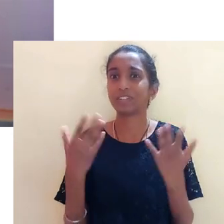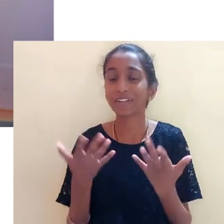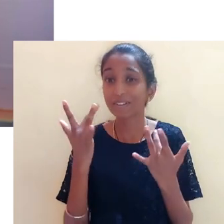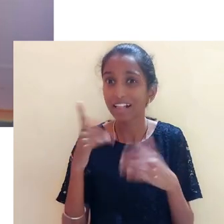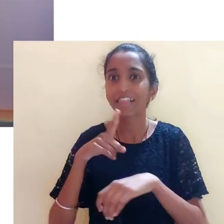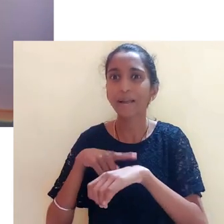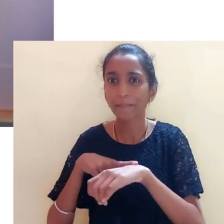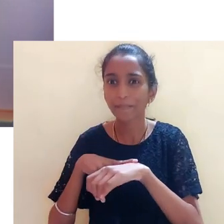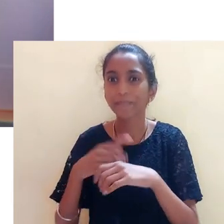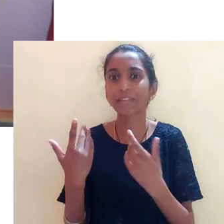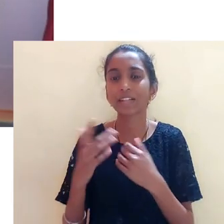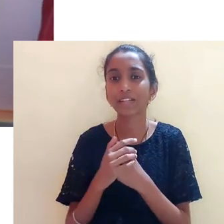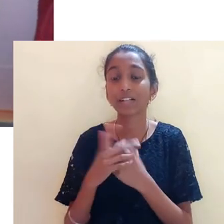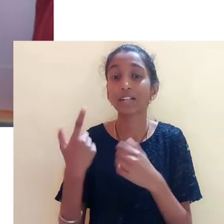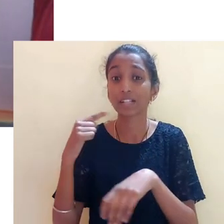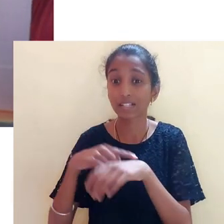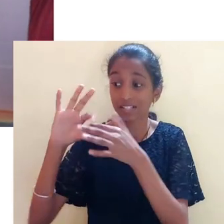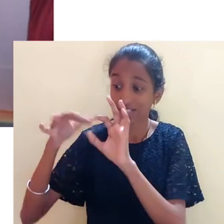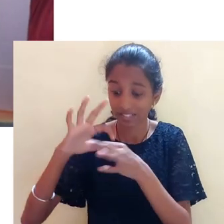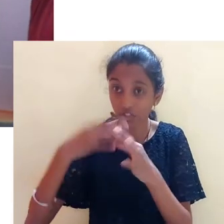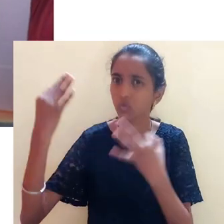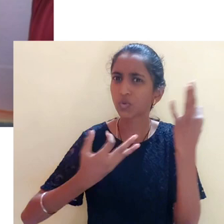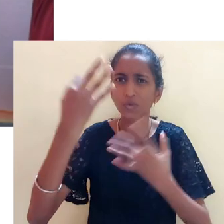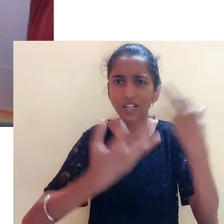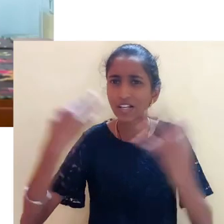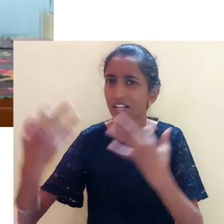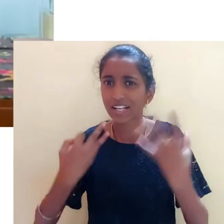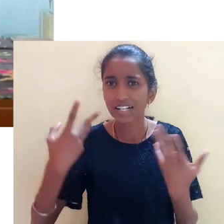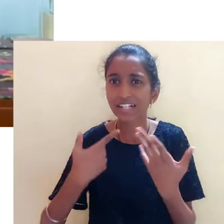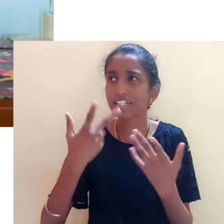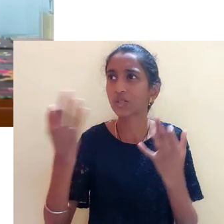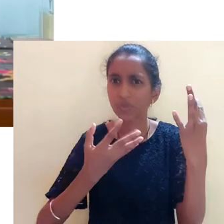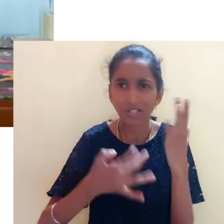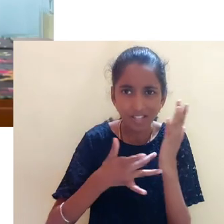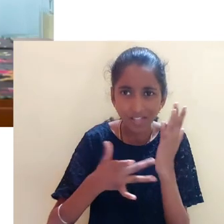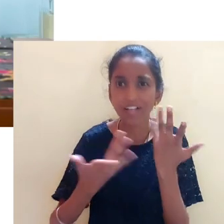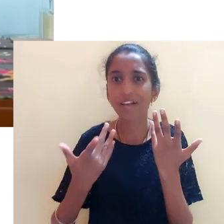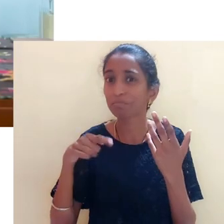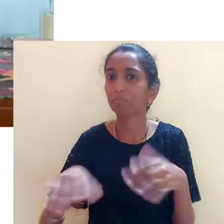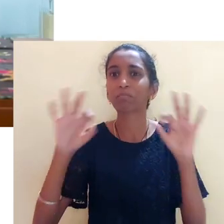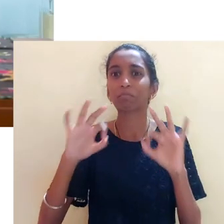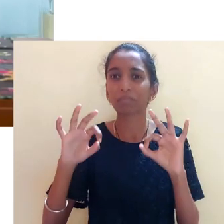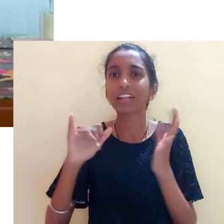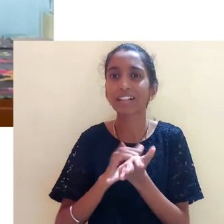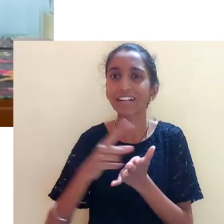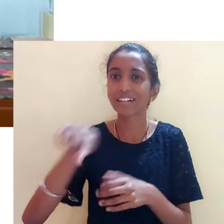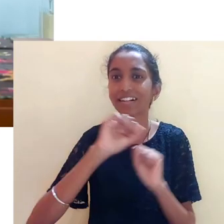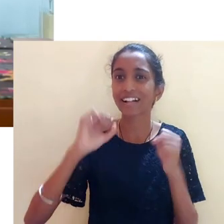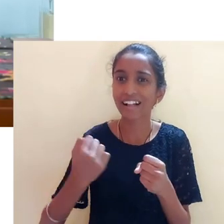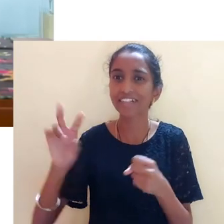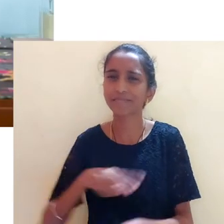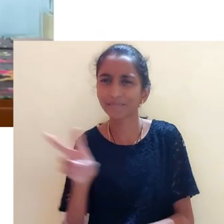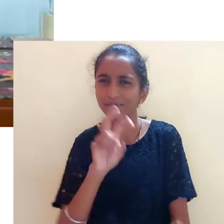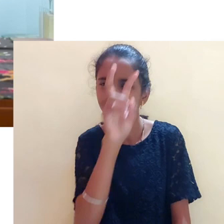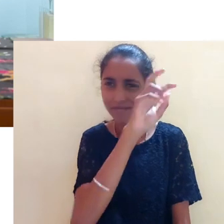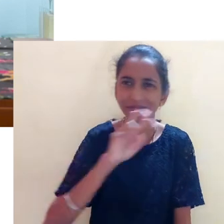right? At the time, trains would have been new. Right. It's new technology. It's amazing that it can take you